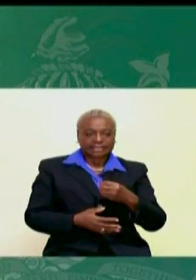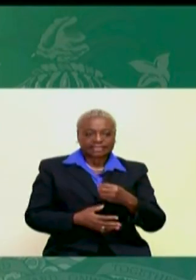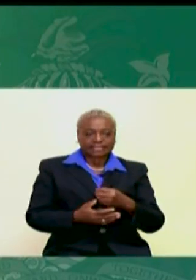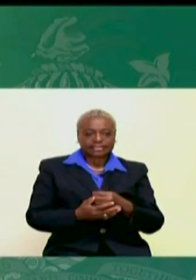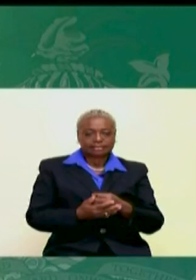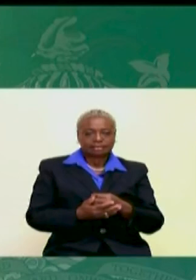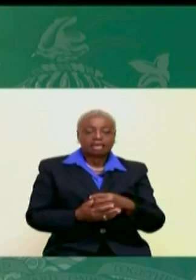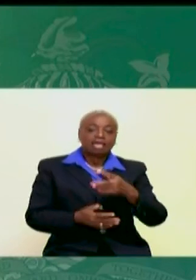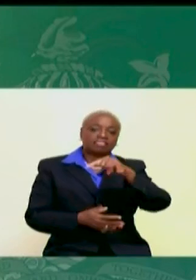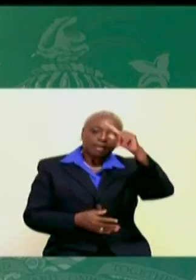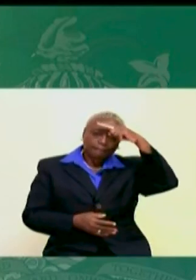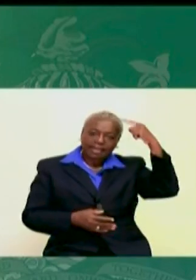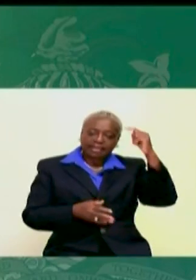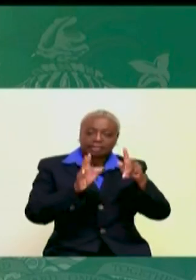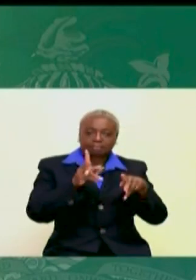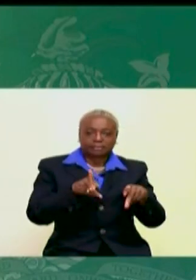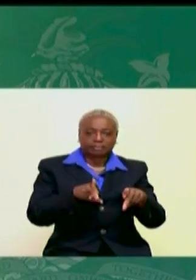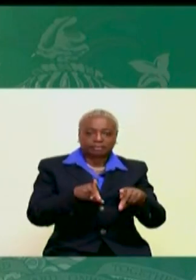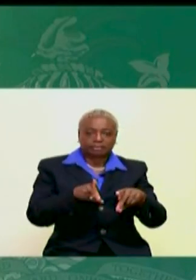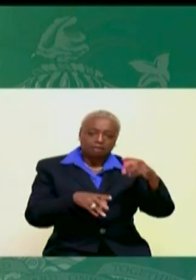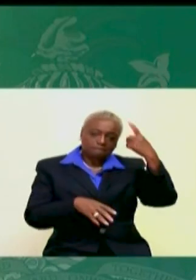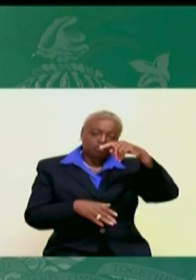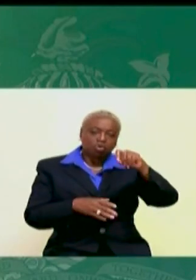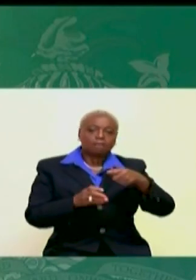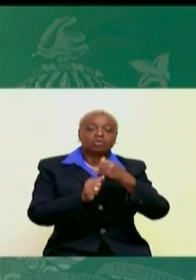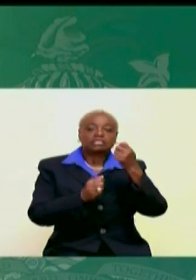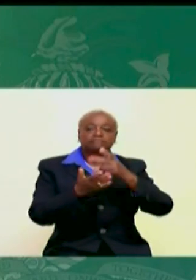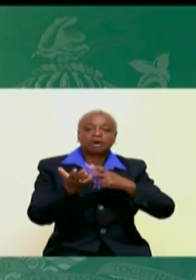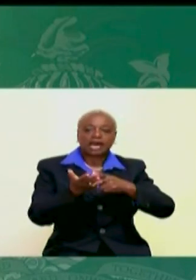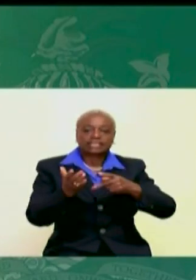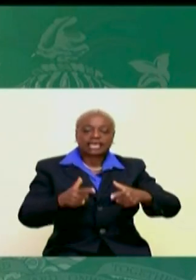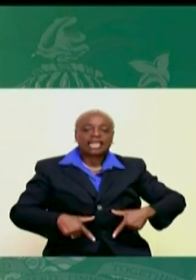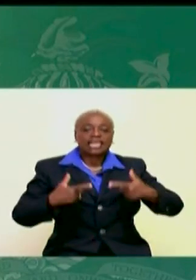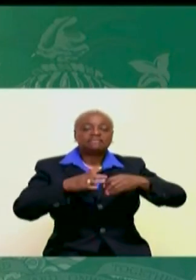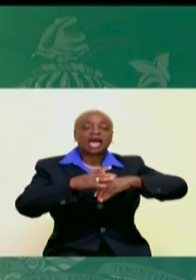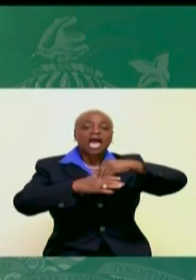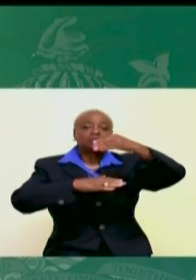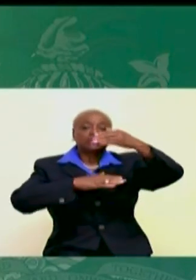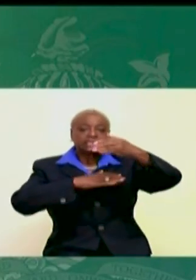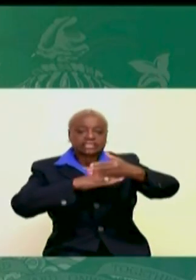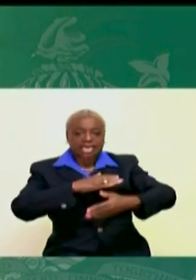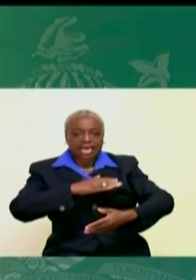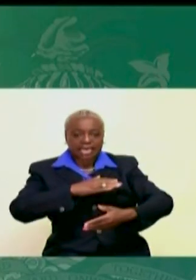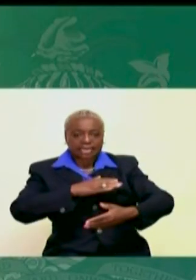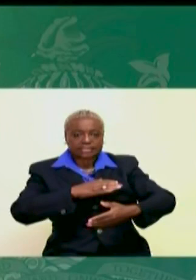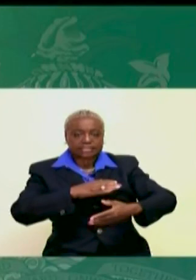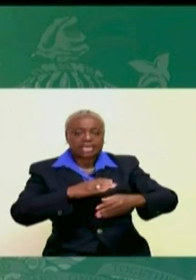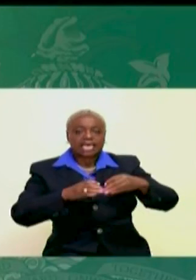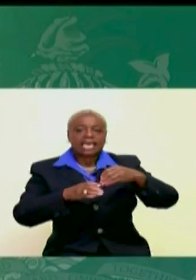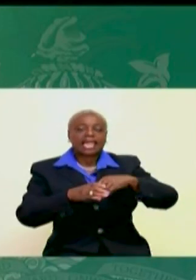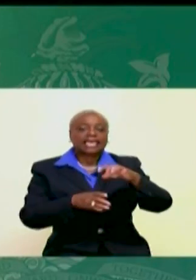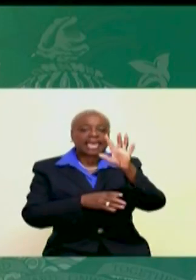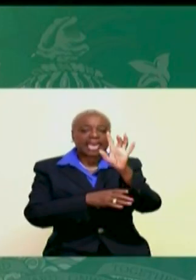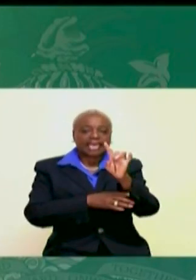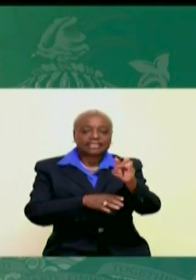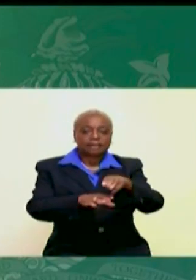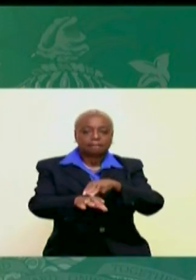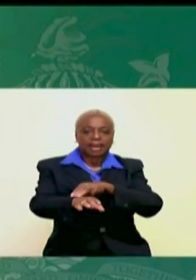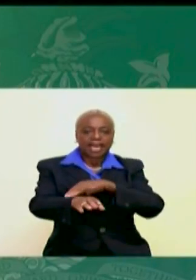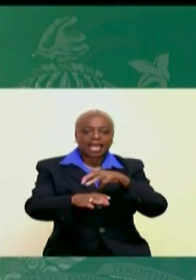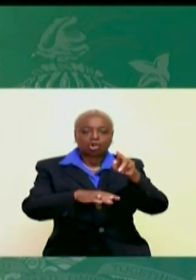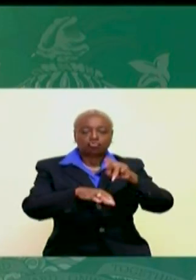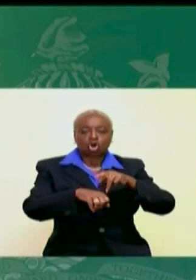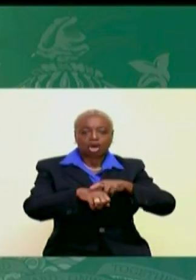The Negroes, for the most part, live outside the enclave in wretched settlements. Yeah. Like 8 Mile Rock,